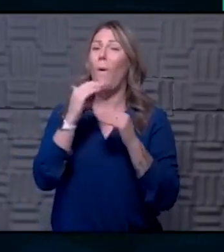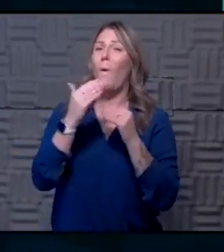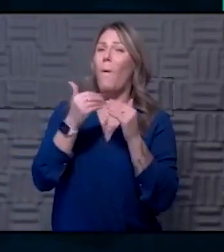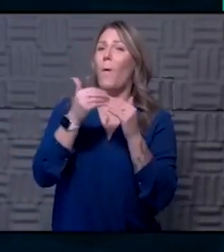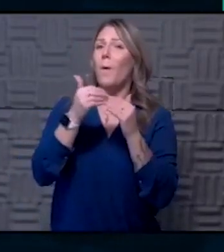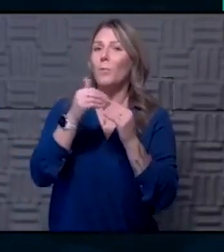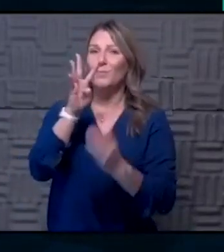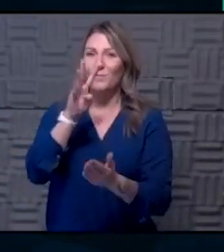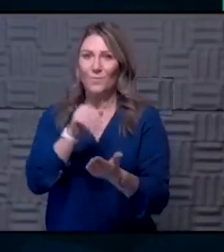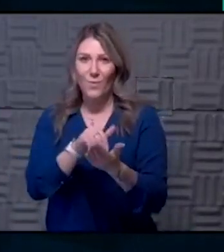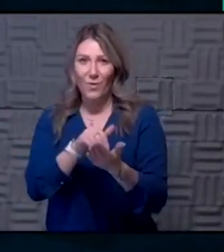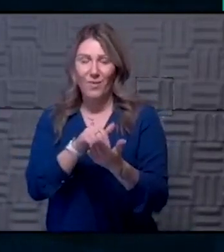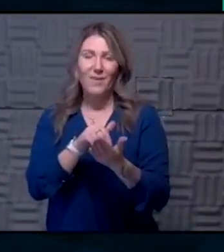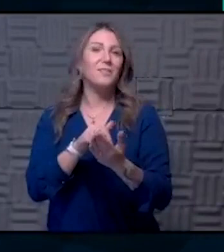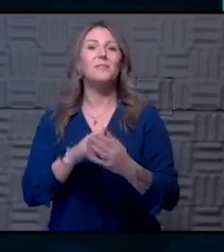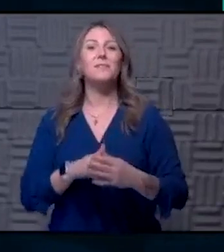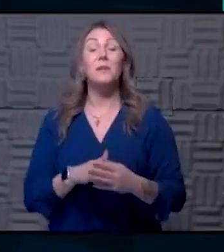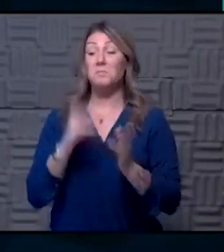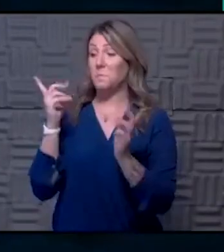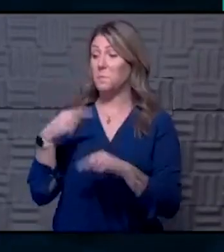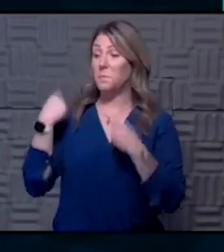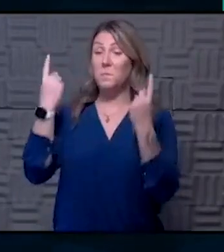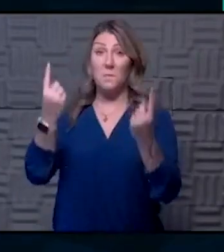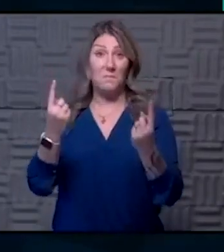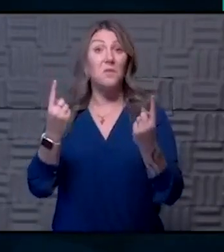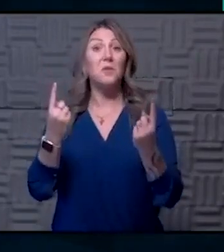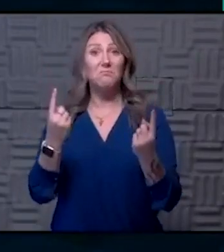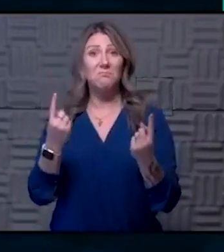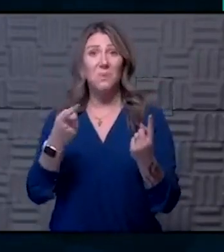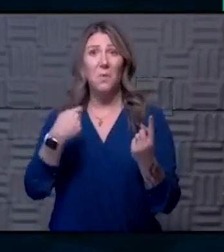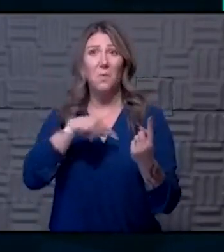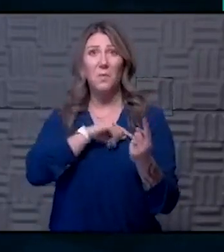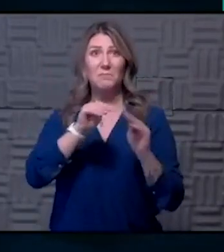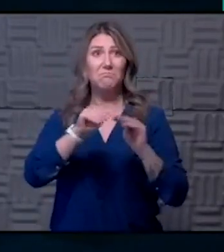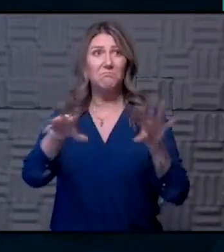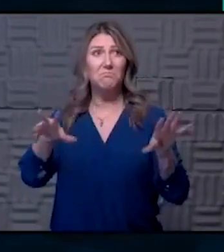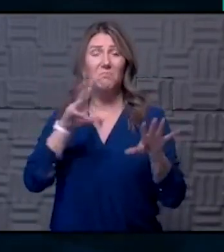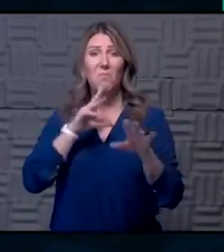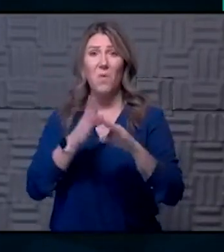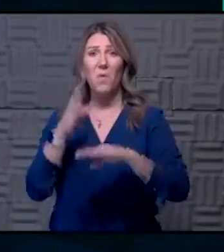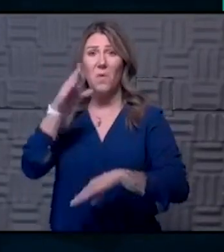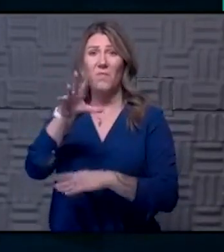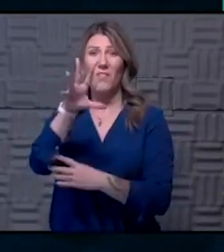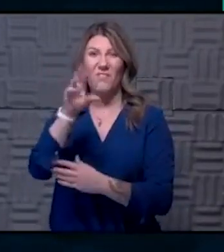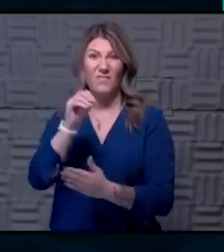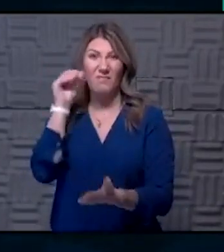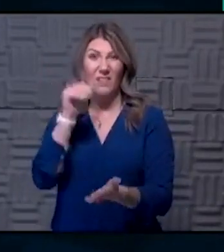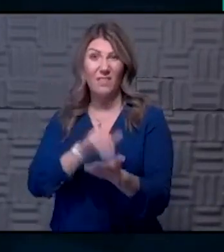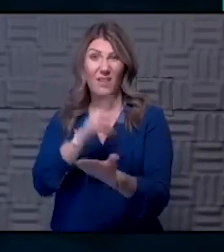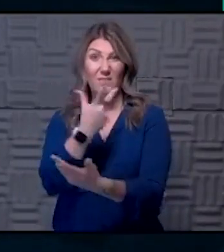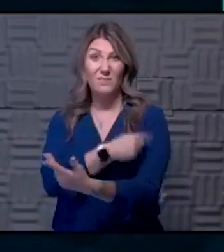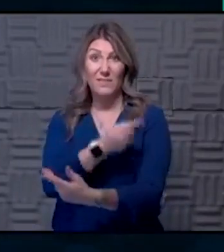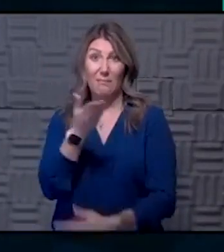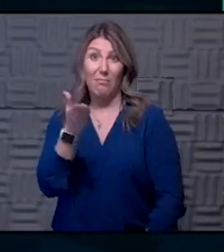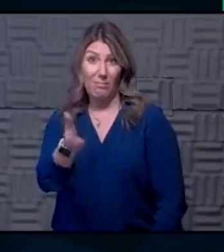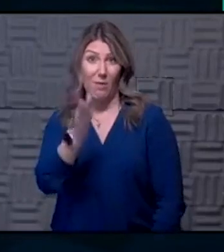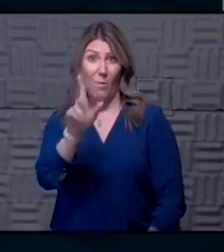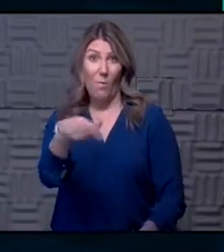we have the vaccines. And so far, I think we've given out well over 50,000 doses there. And